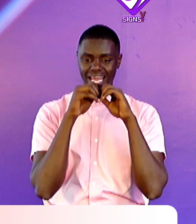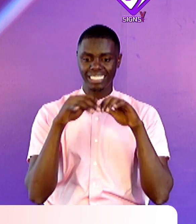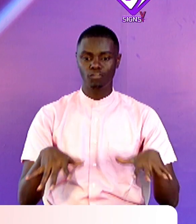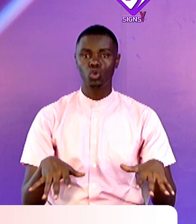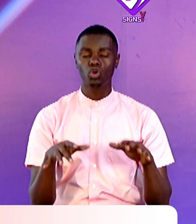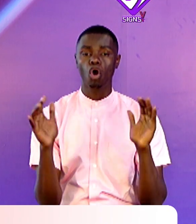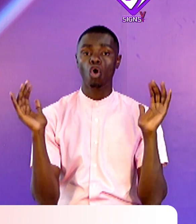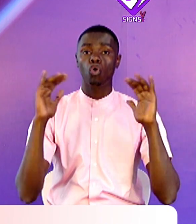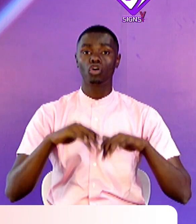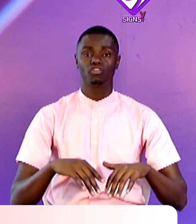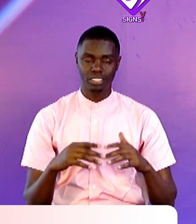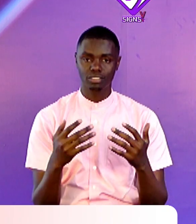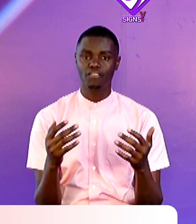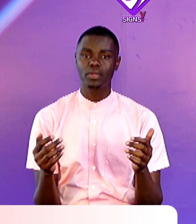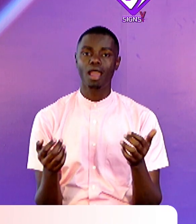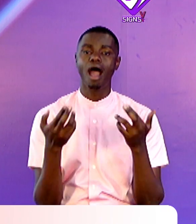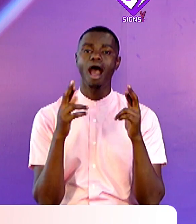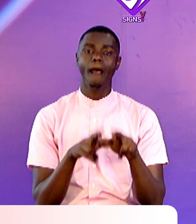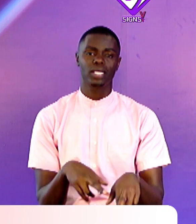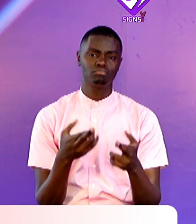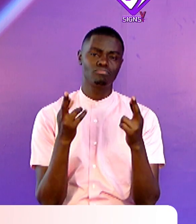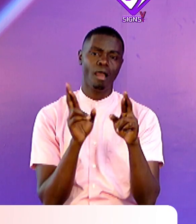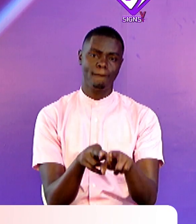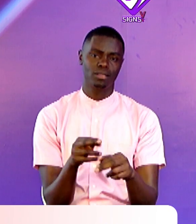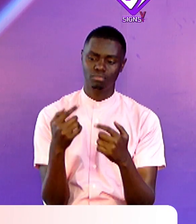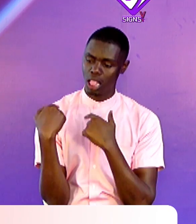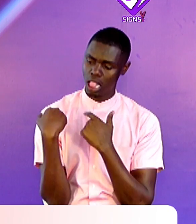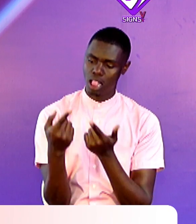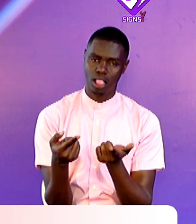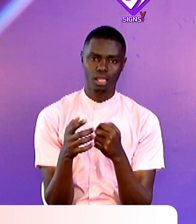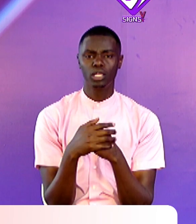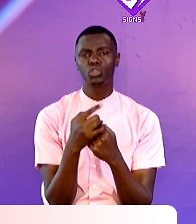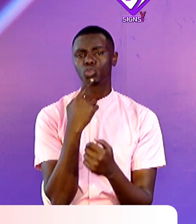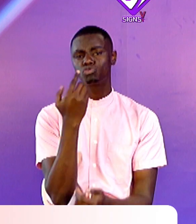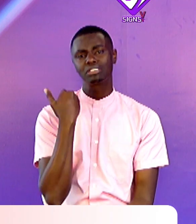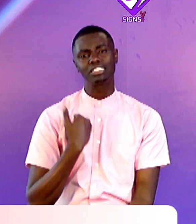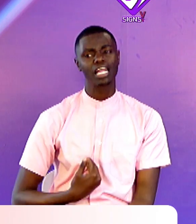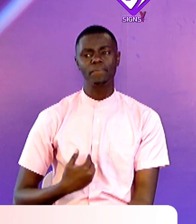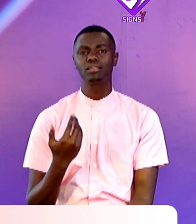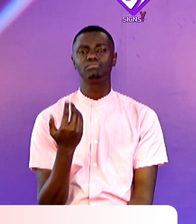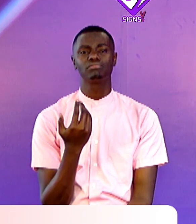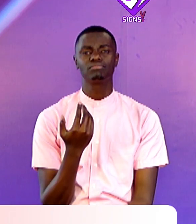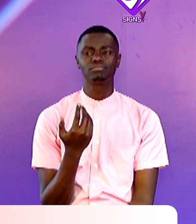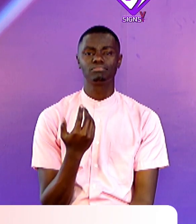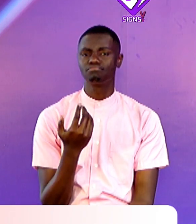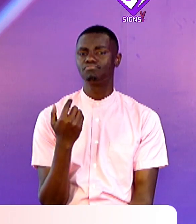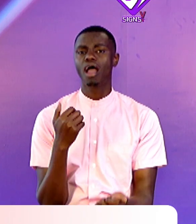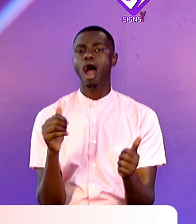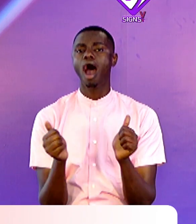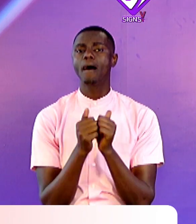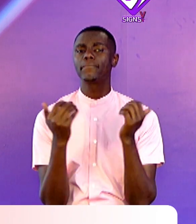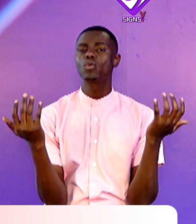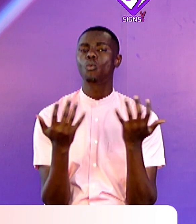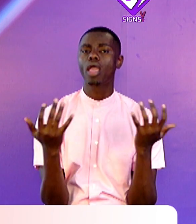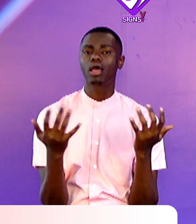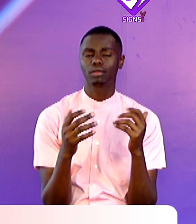happening, the devolution conference. Yeah, come on, Maureen, tell me, where has this been happening